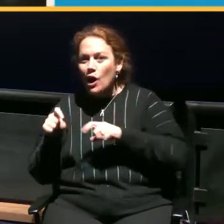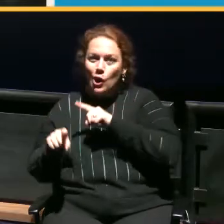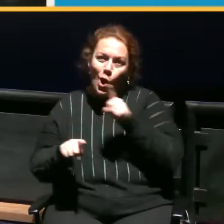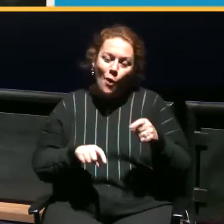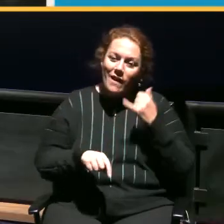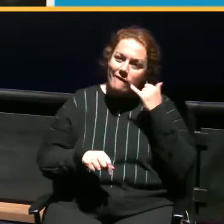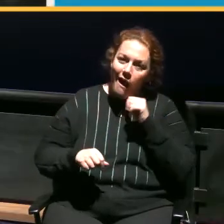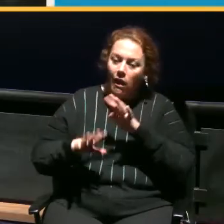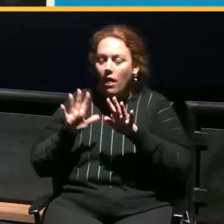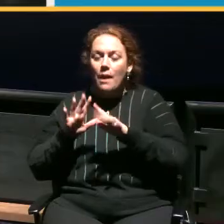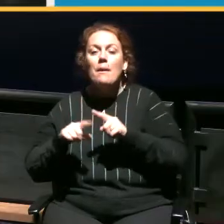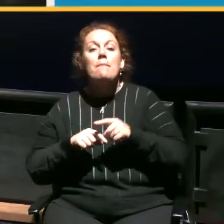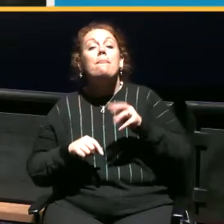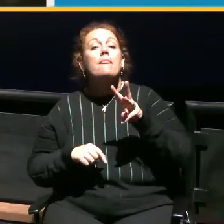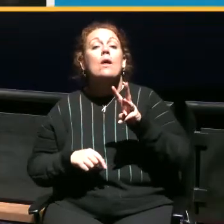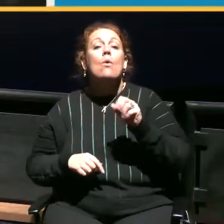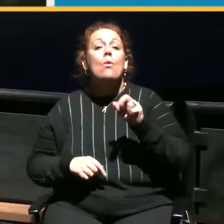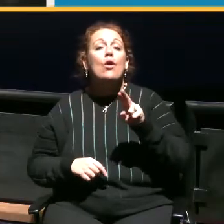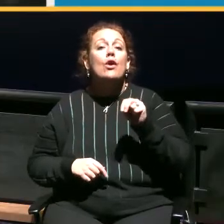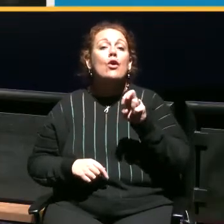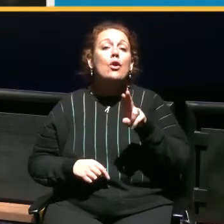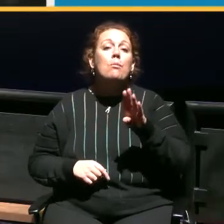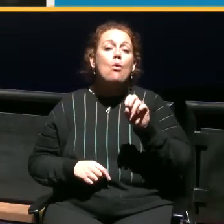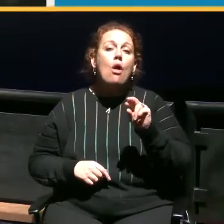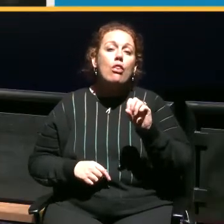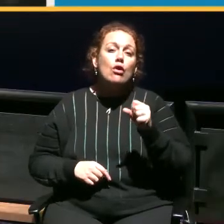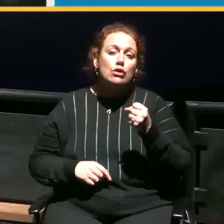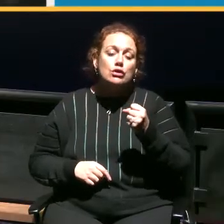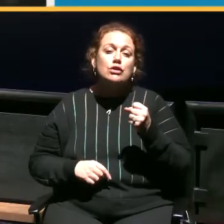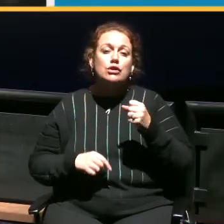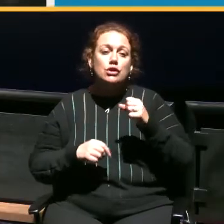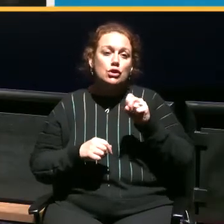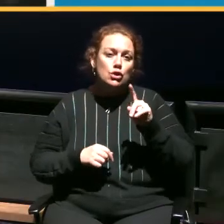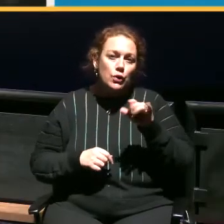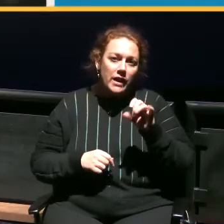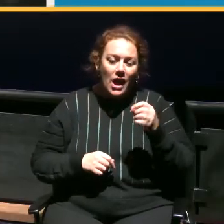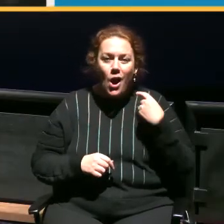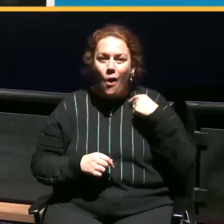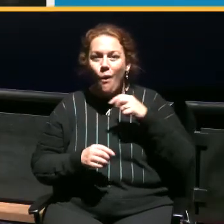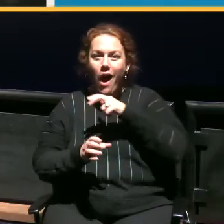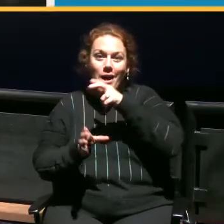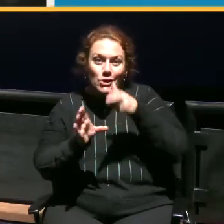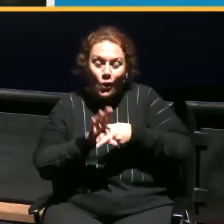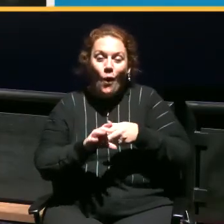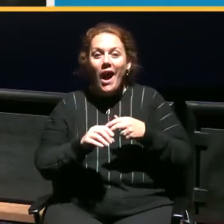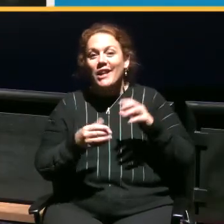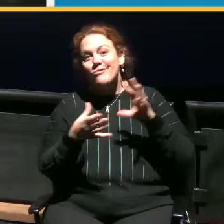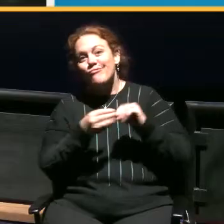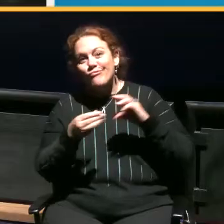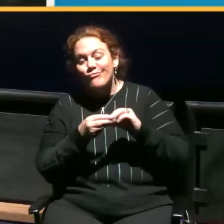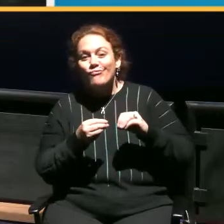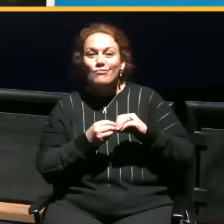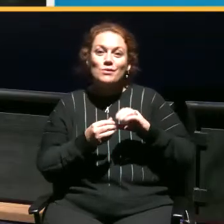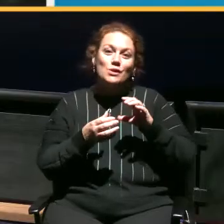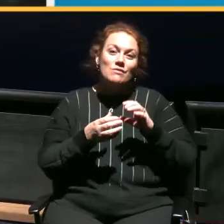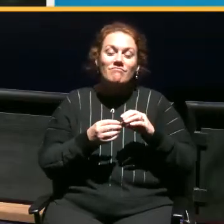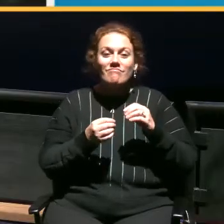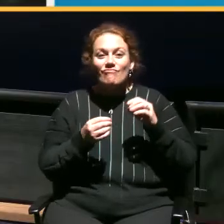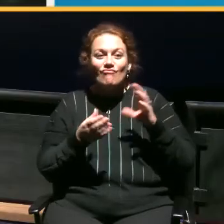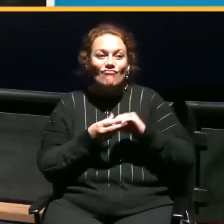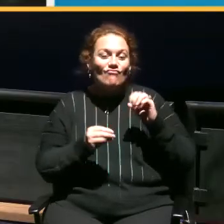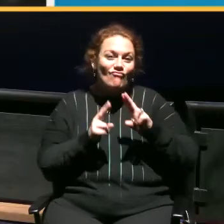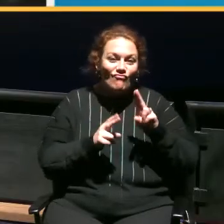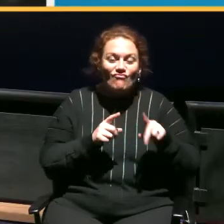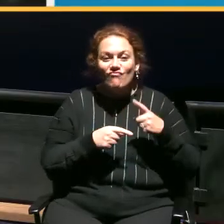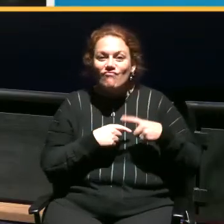went into the Warner Brothers studios, into the writer's room, and I was just telling them goofy stories. And we became friendly and stayed in touch, and I